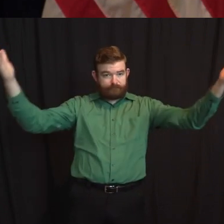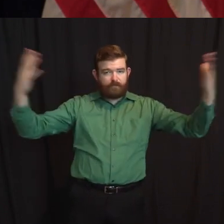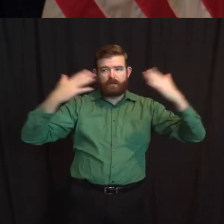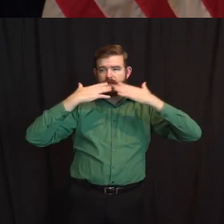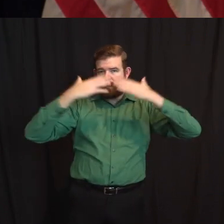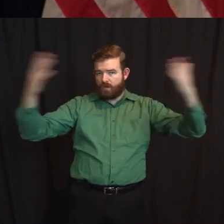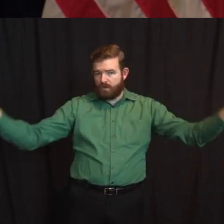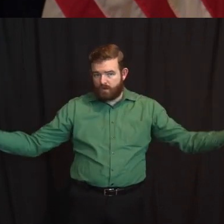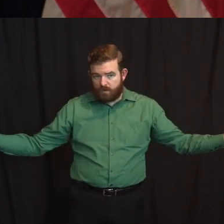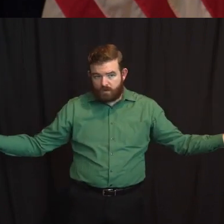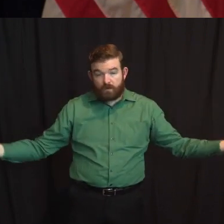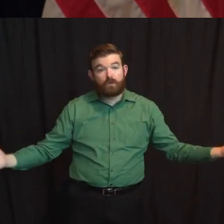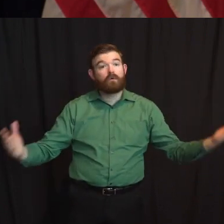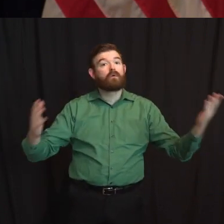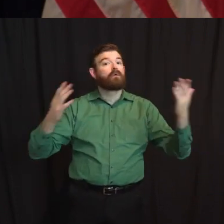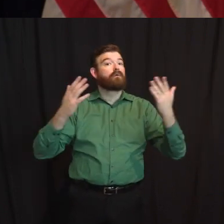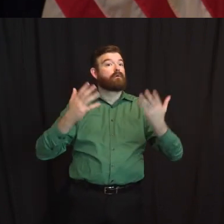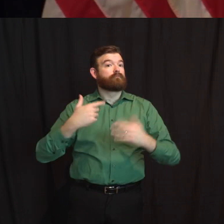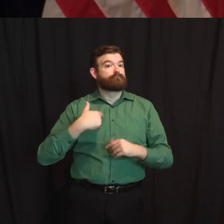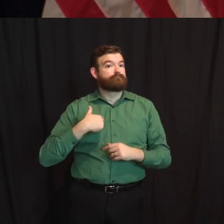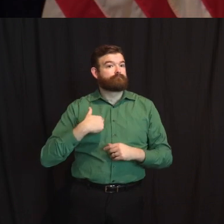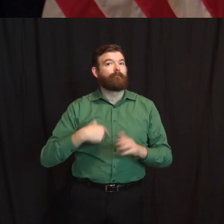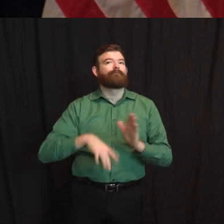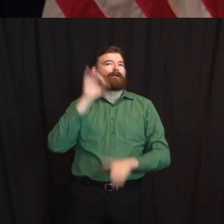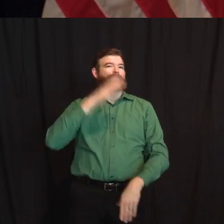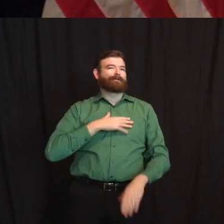my state police mask.